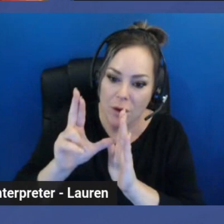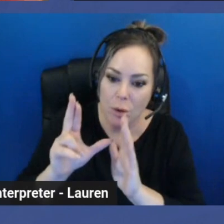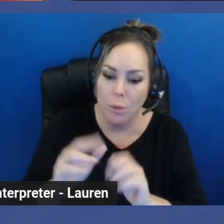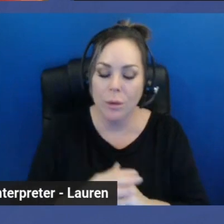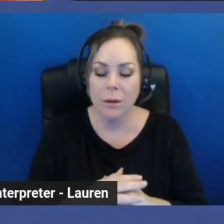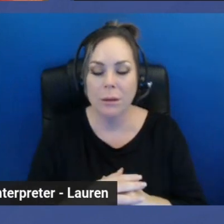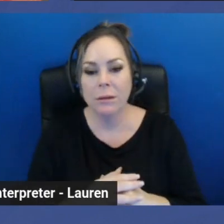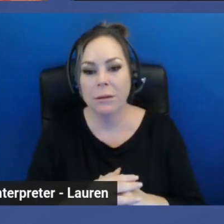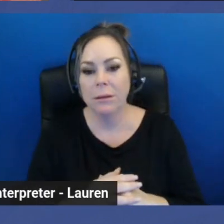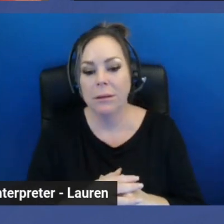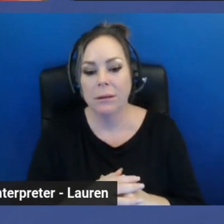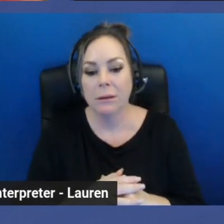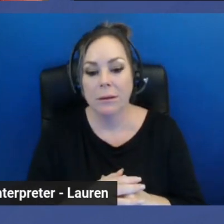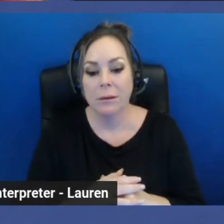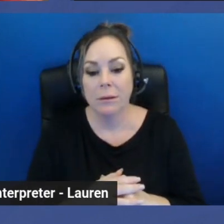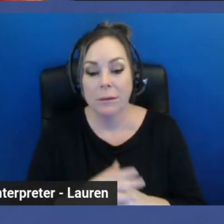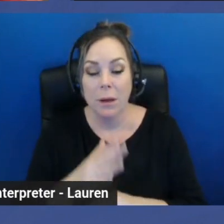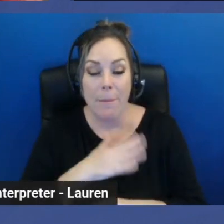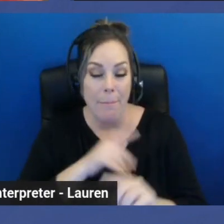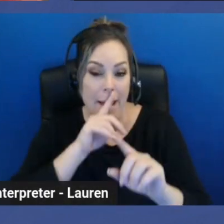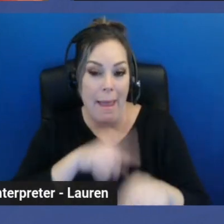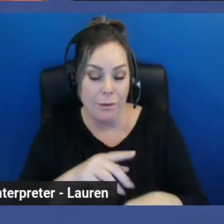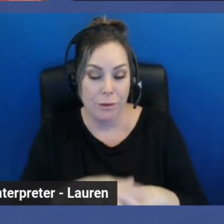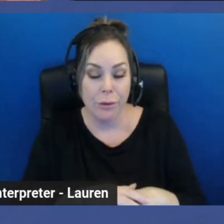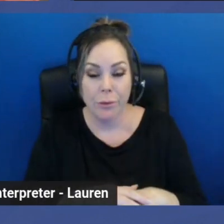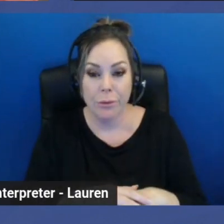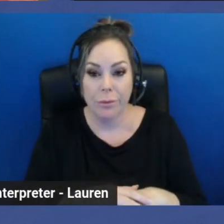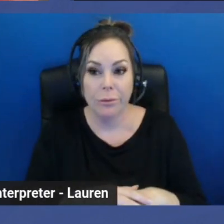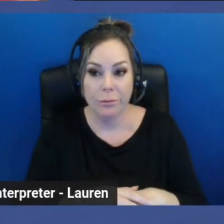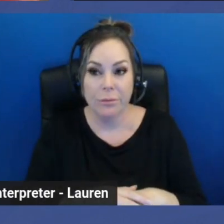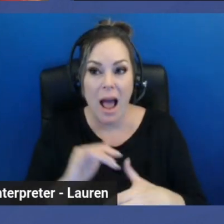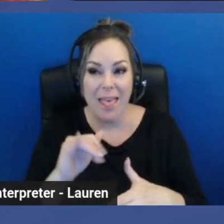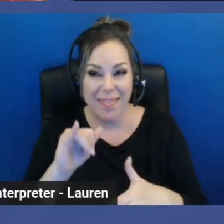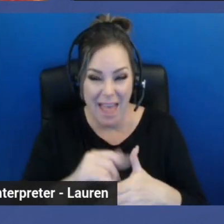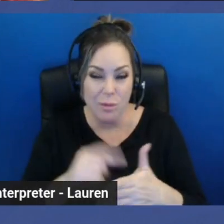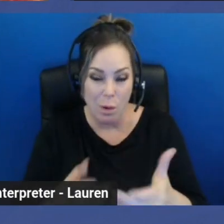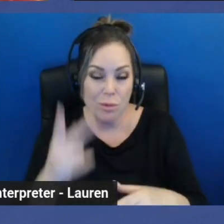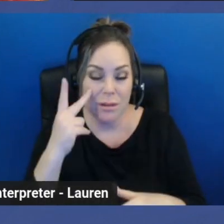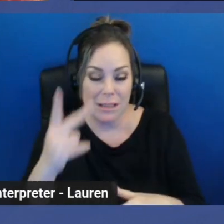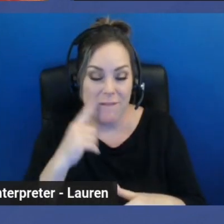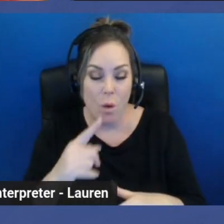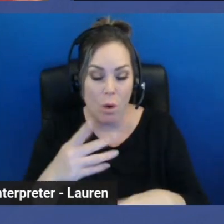if I could see technology improving, that would be what I would want to see